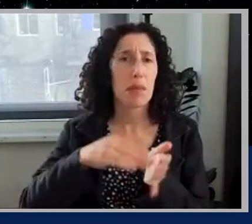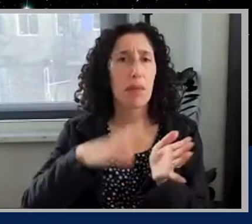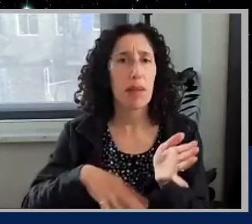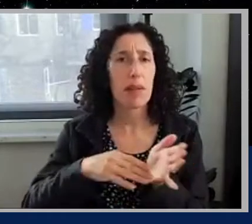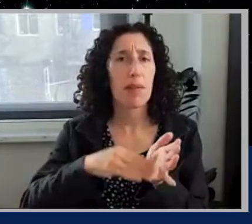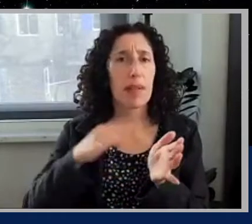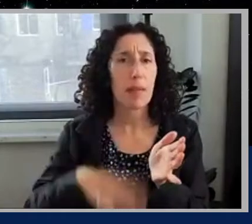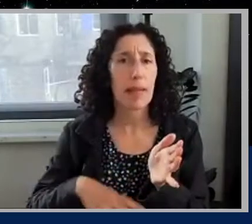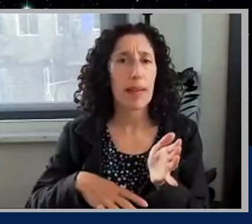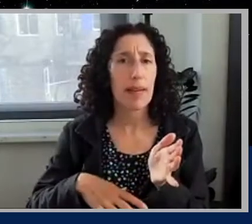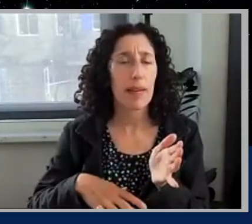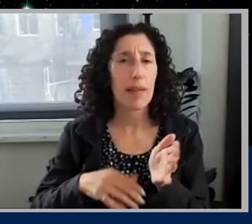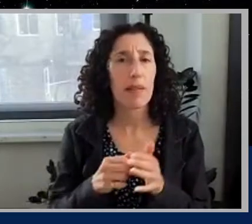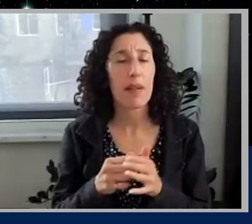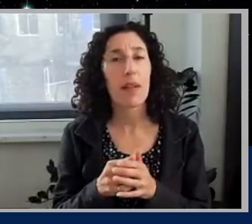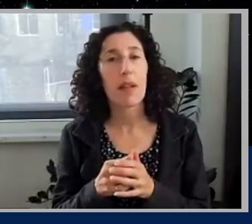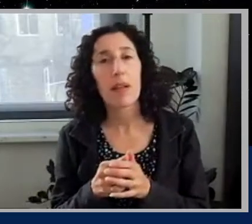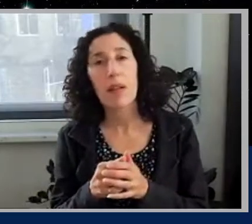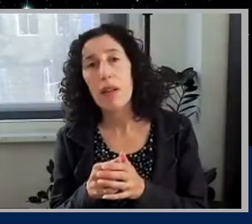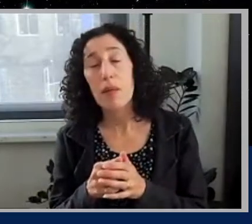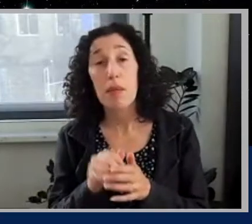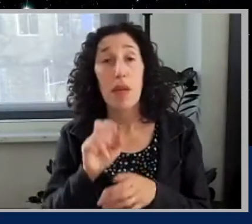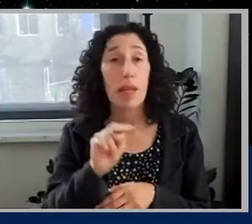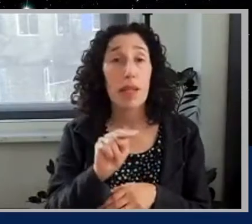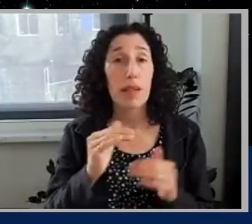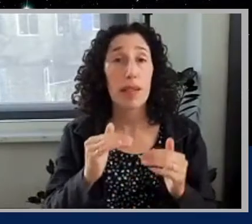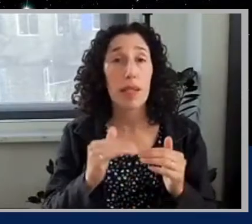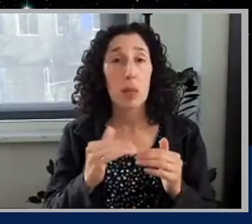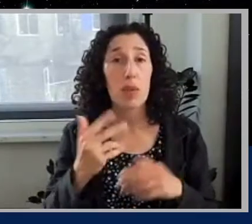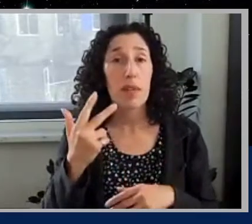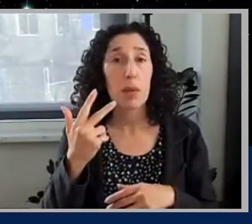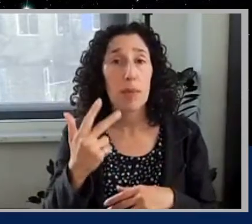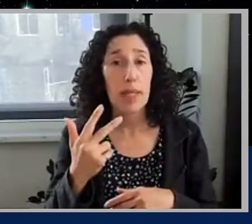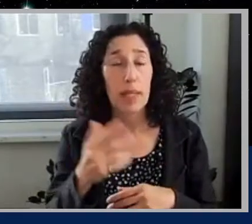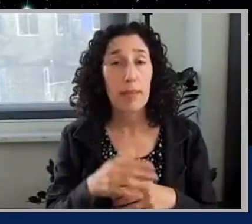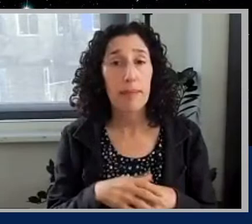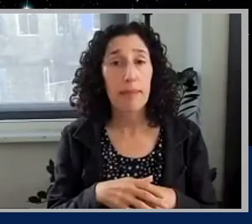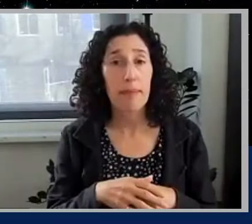enough examples of this. If it's there long term,